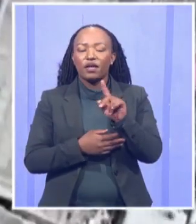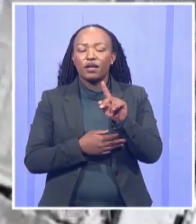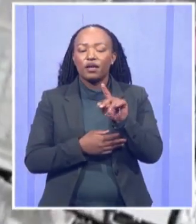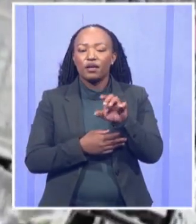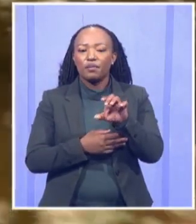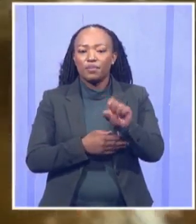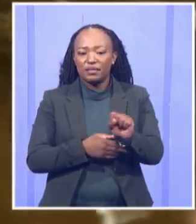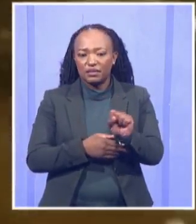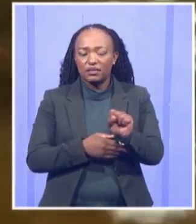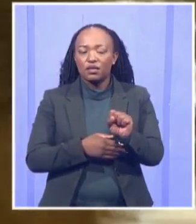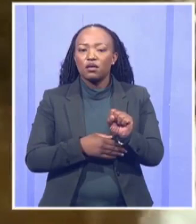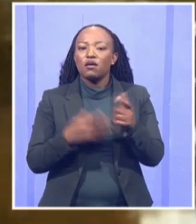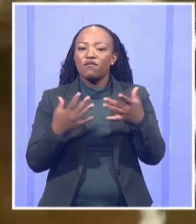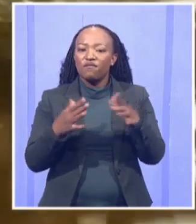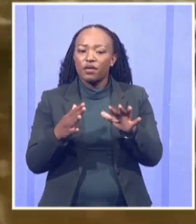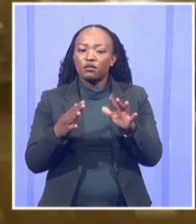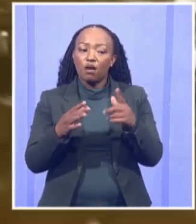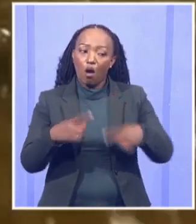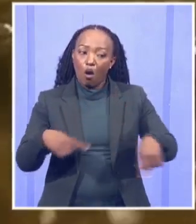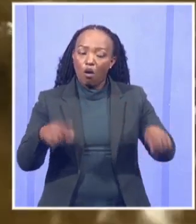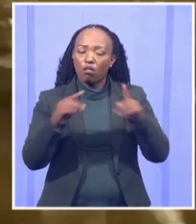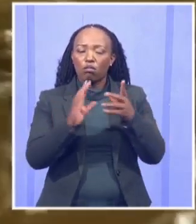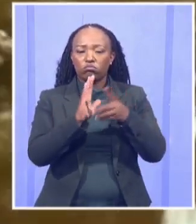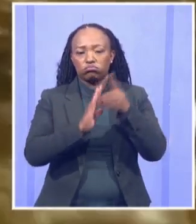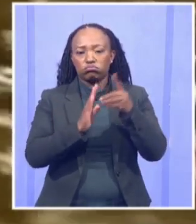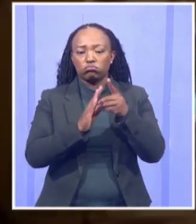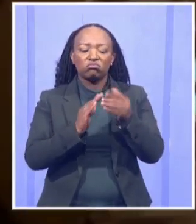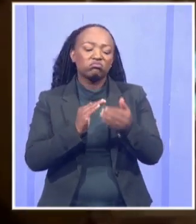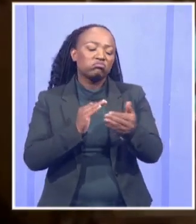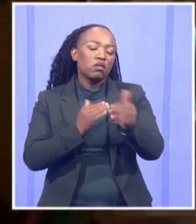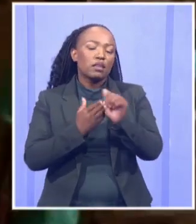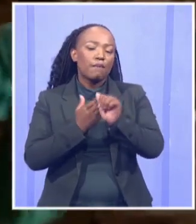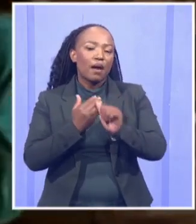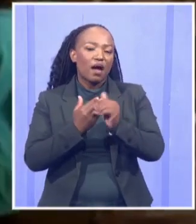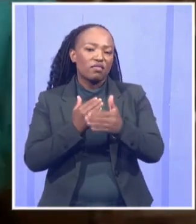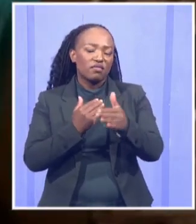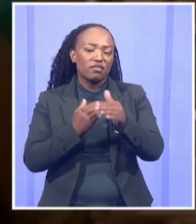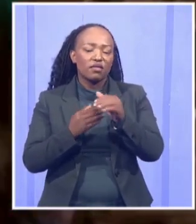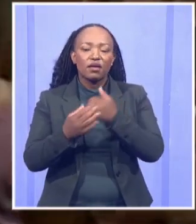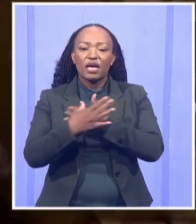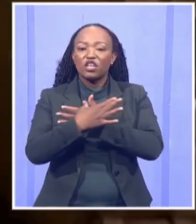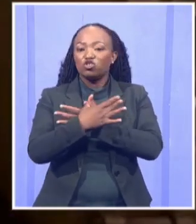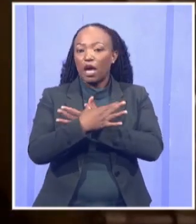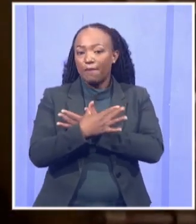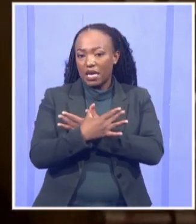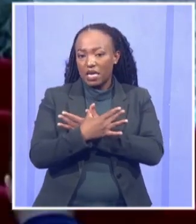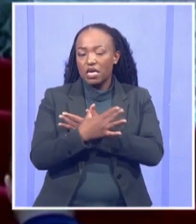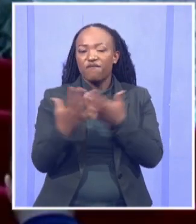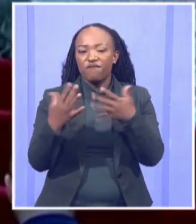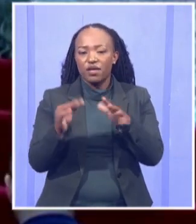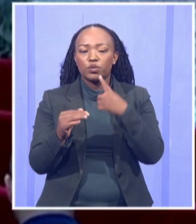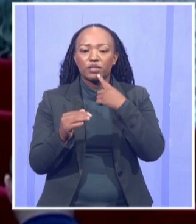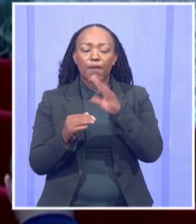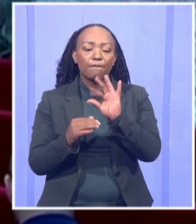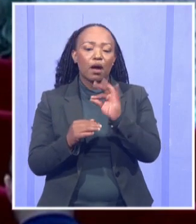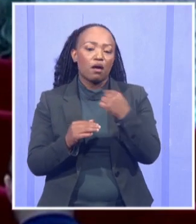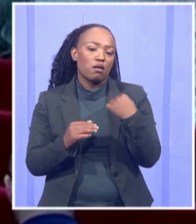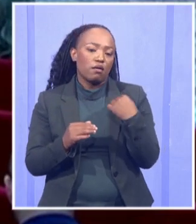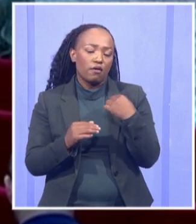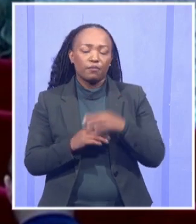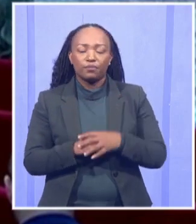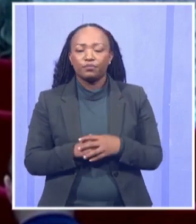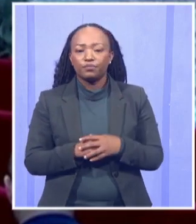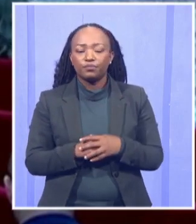of the packages, which will be developed in the coming months, Germany said in a statement on Monday. Henry